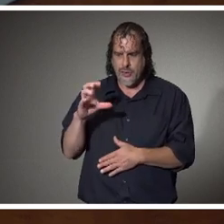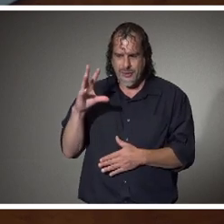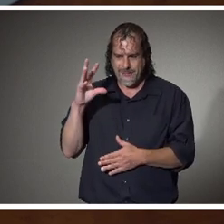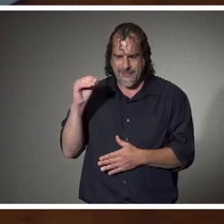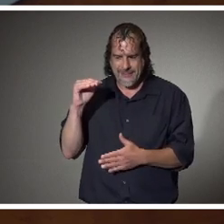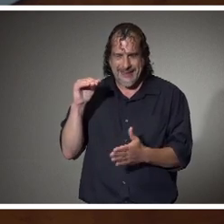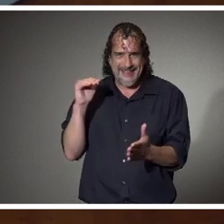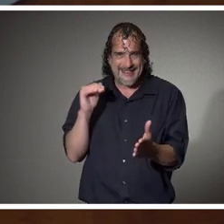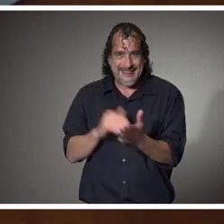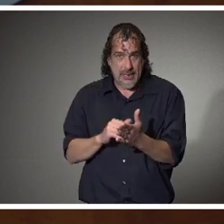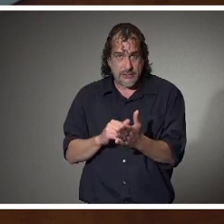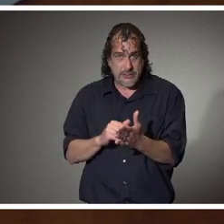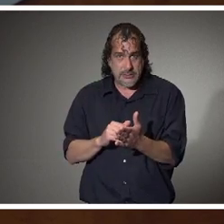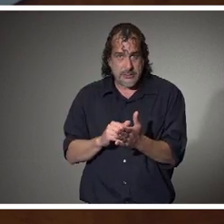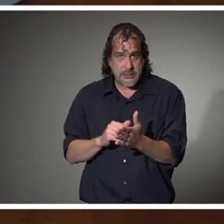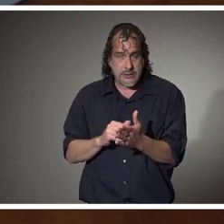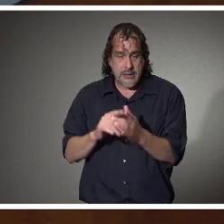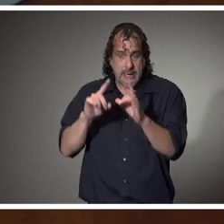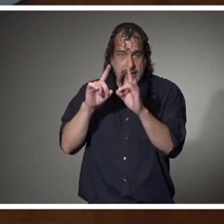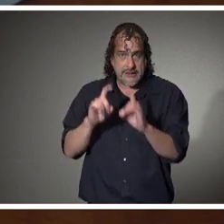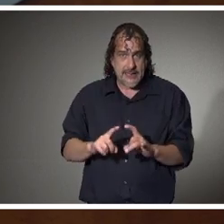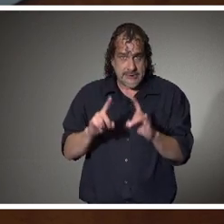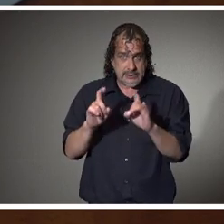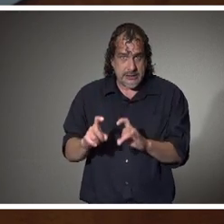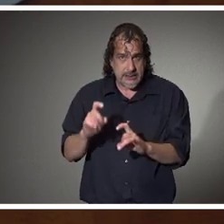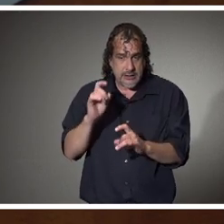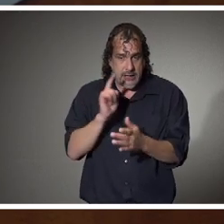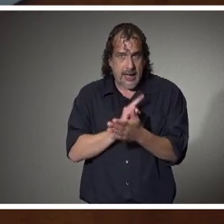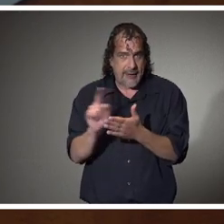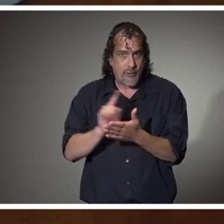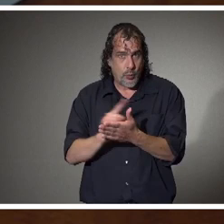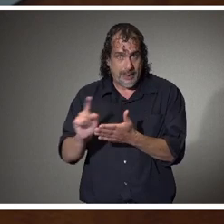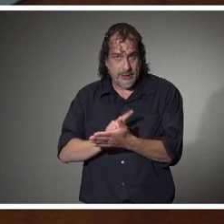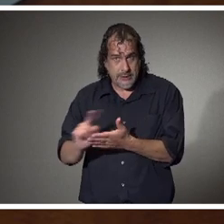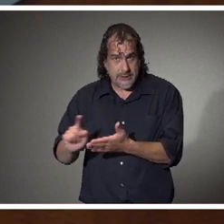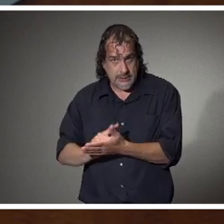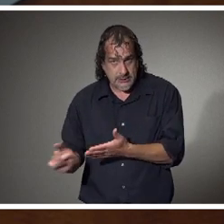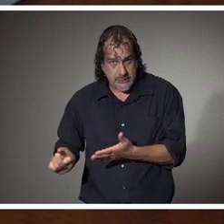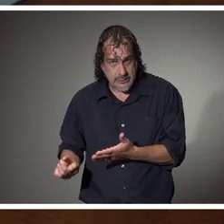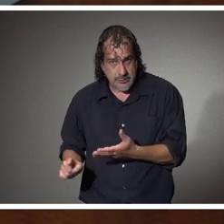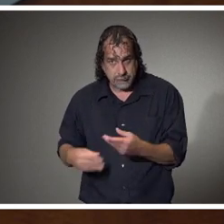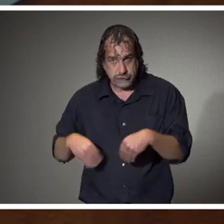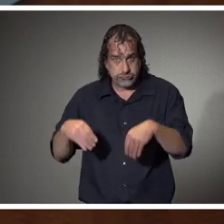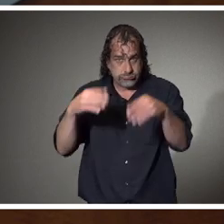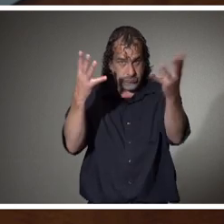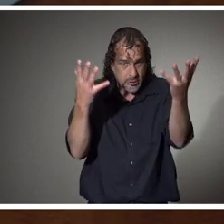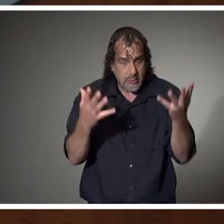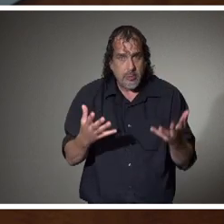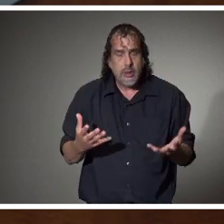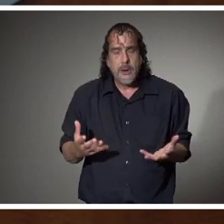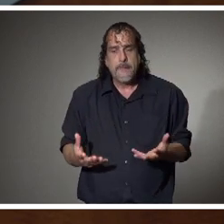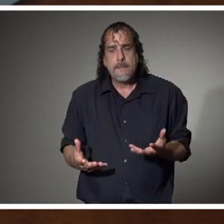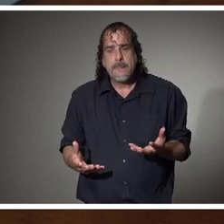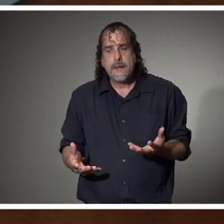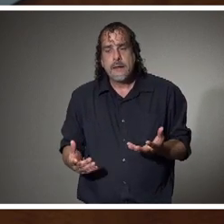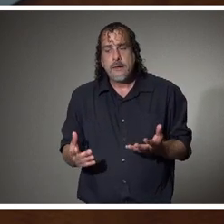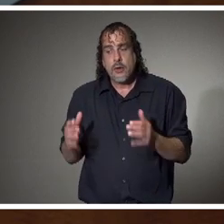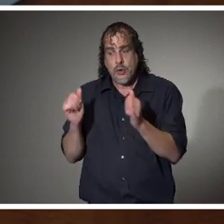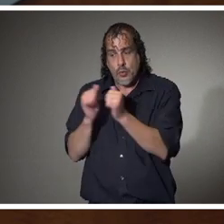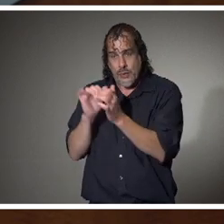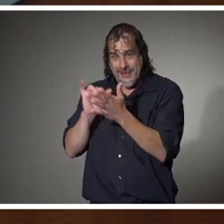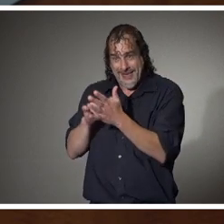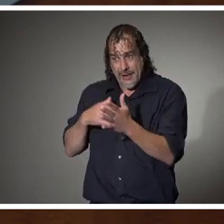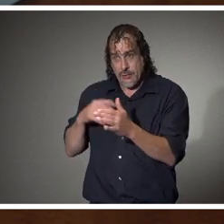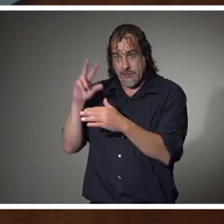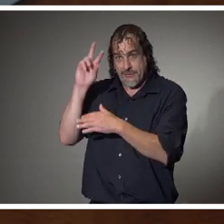350,000 testing capability per week. I did on that call with the Vice President and Dr.